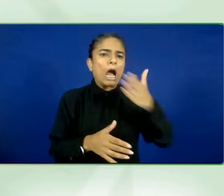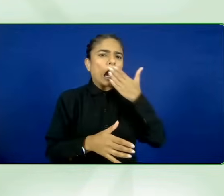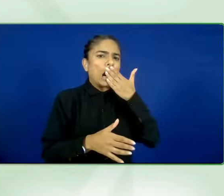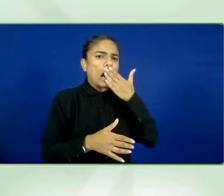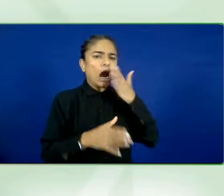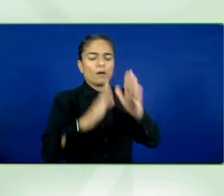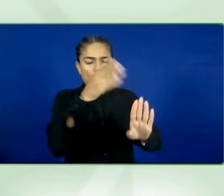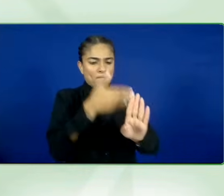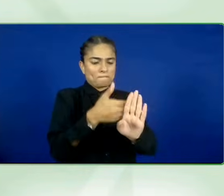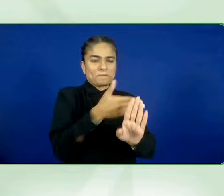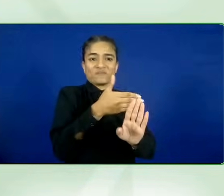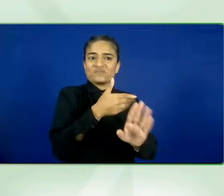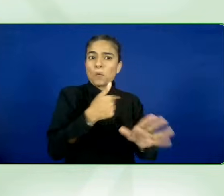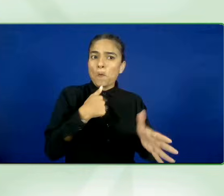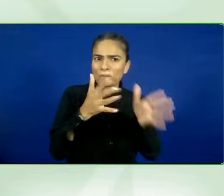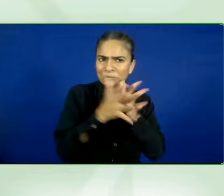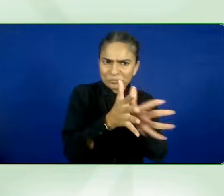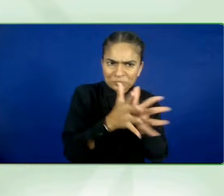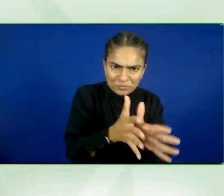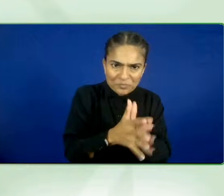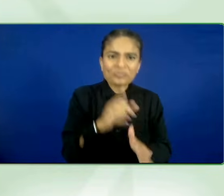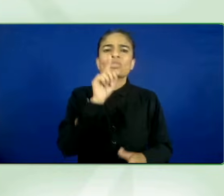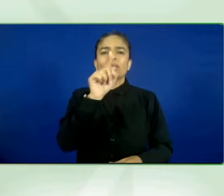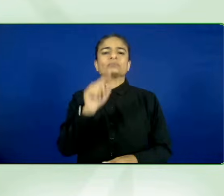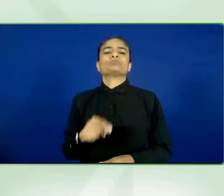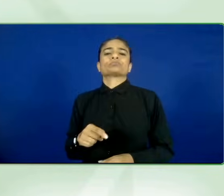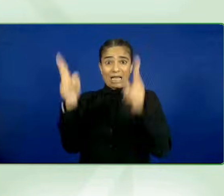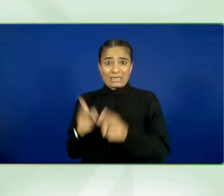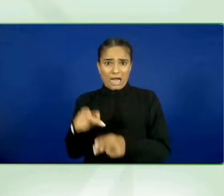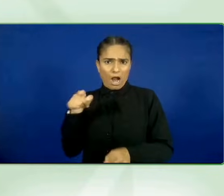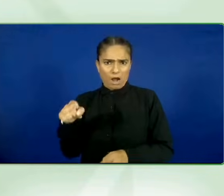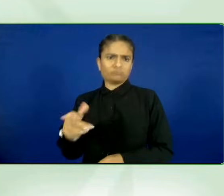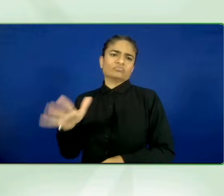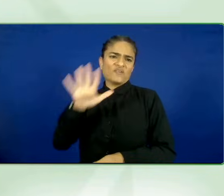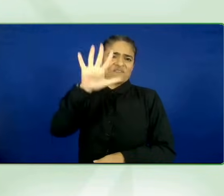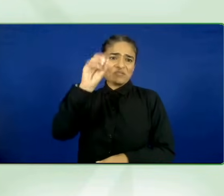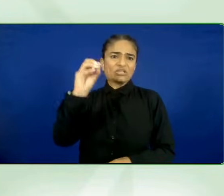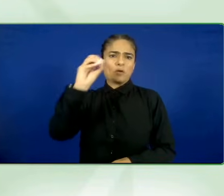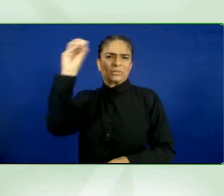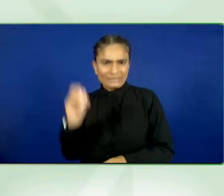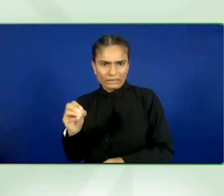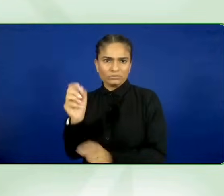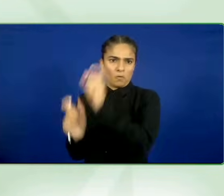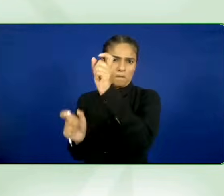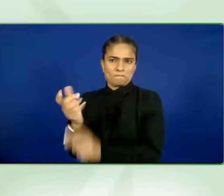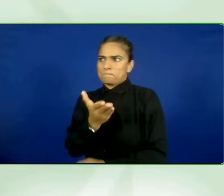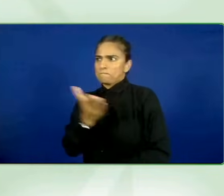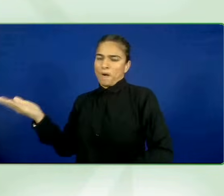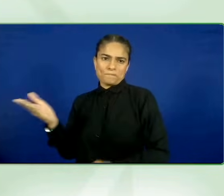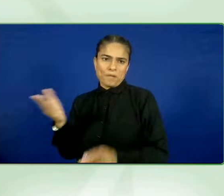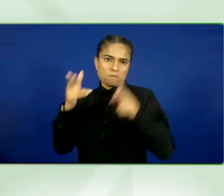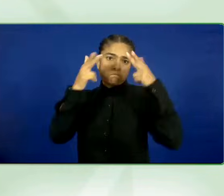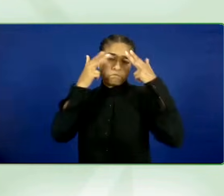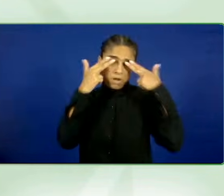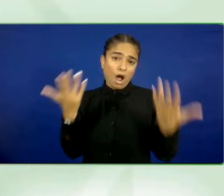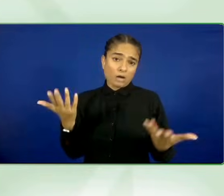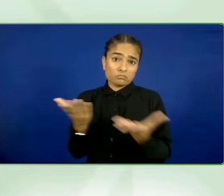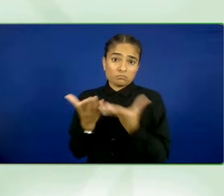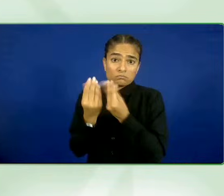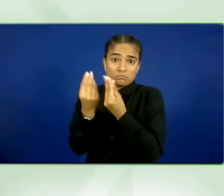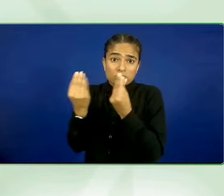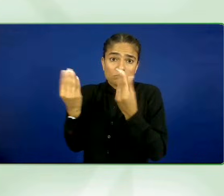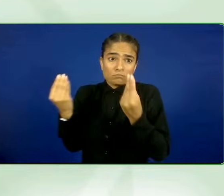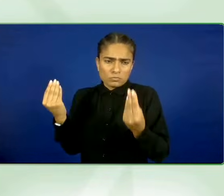population. But this entire population is in silos at different platforms. There's